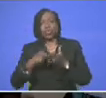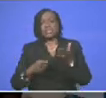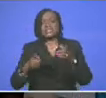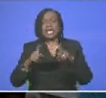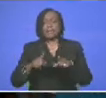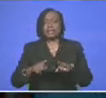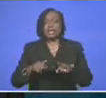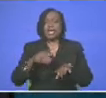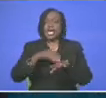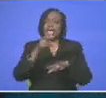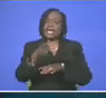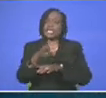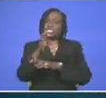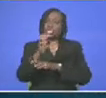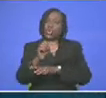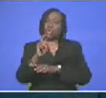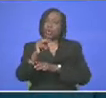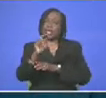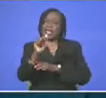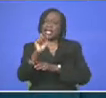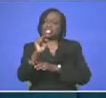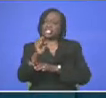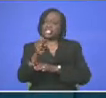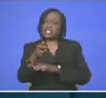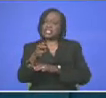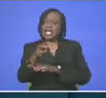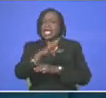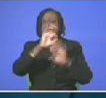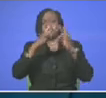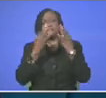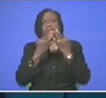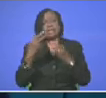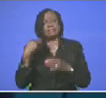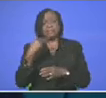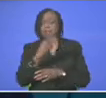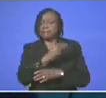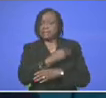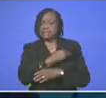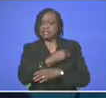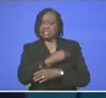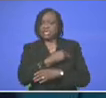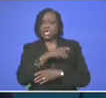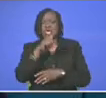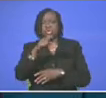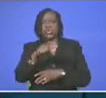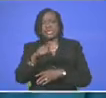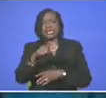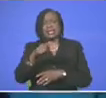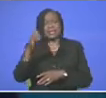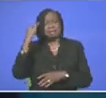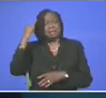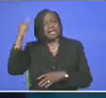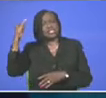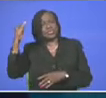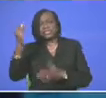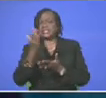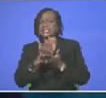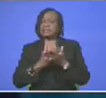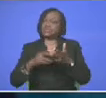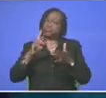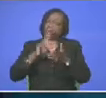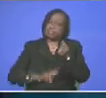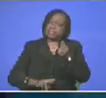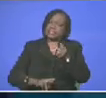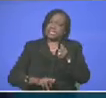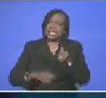H.O. Nash School and the family members. You can imagine when somebody's raped in their home or they're robbed in their home,